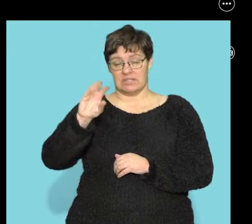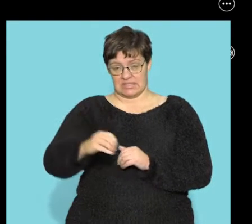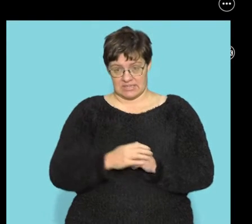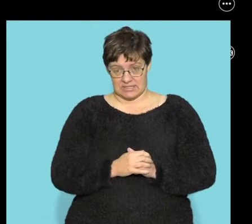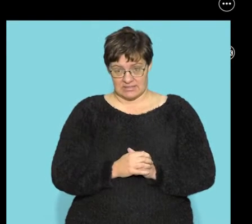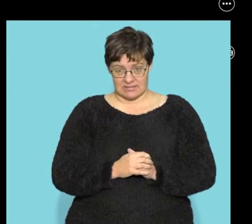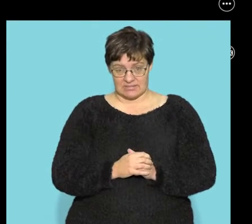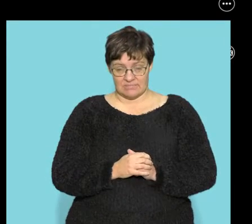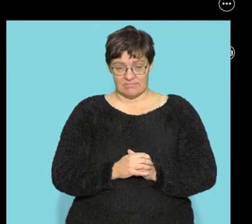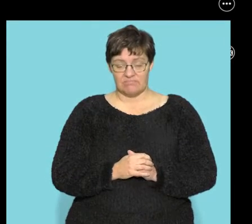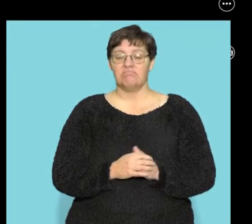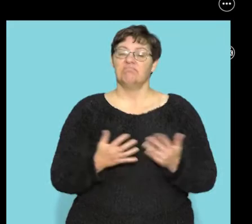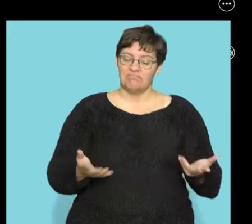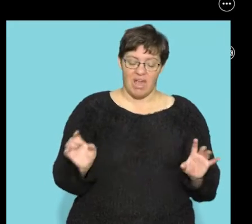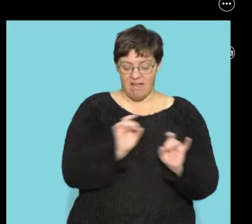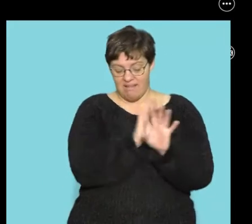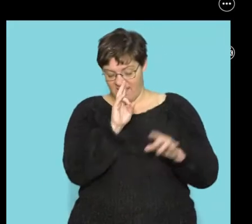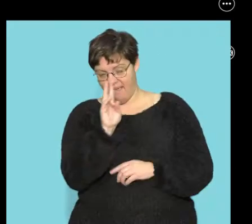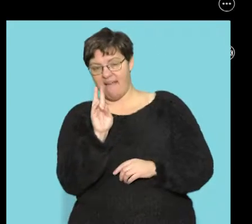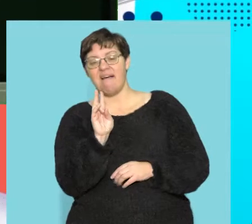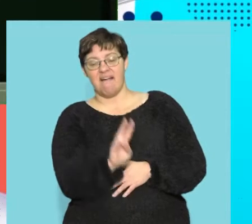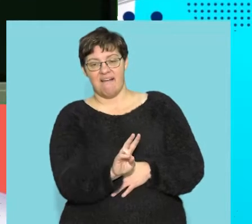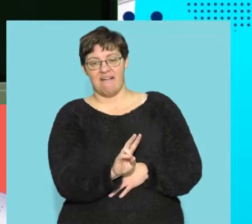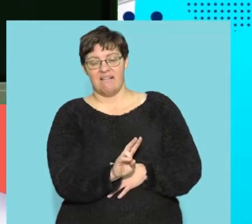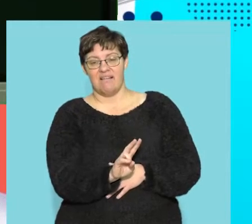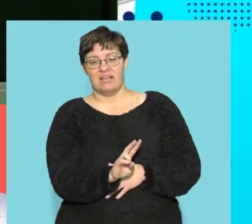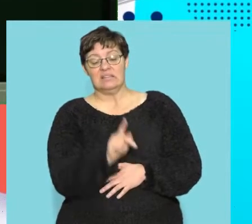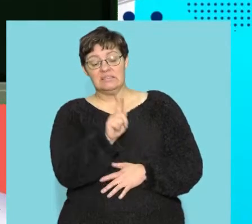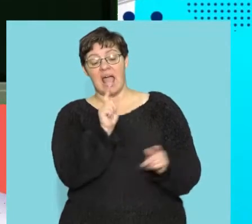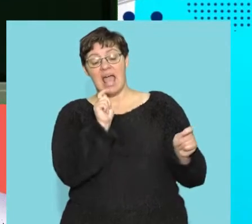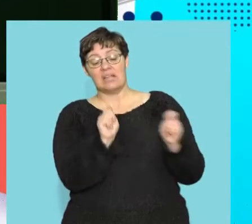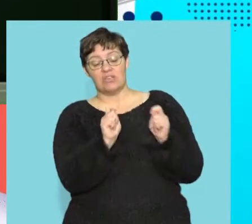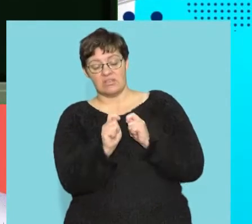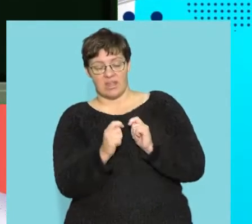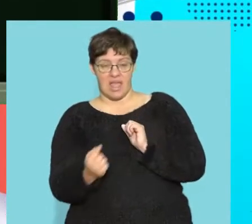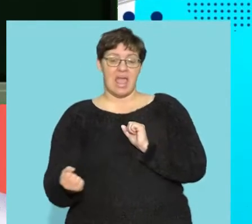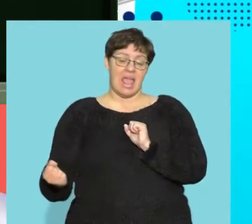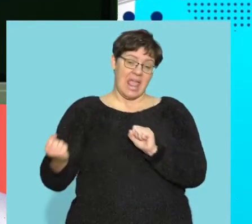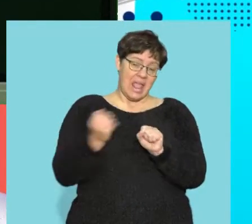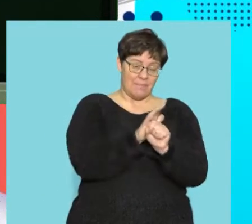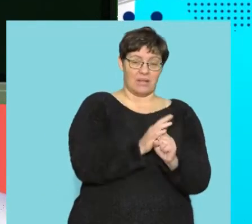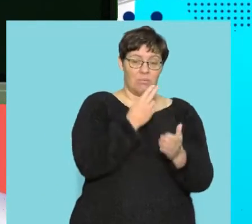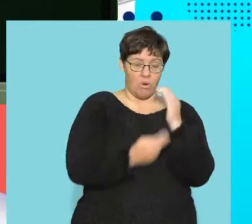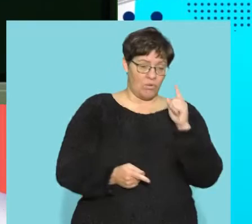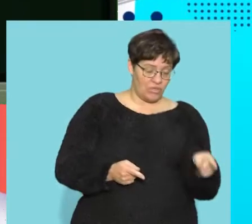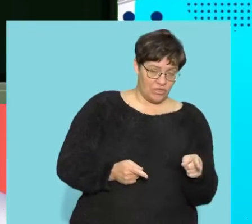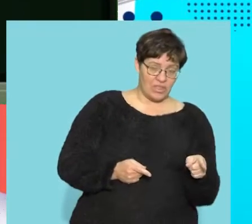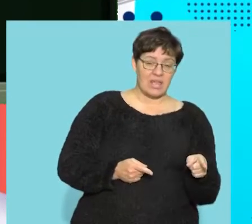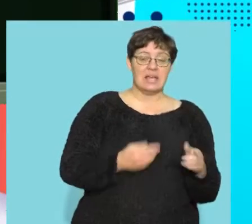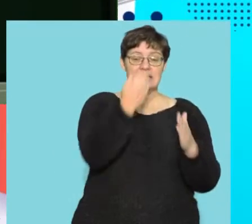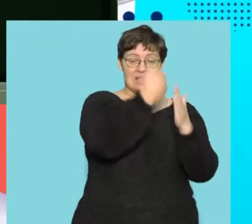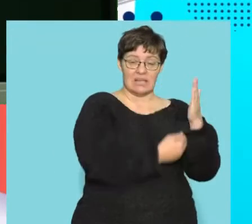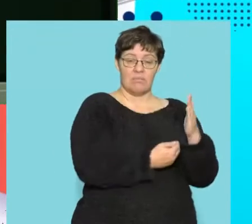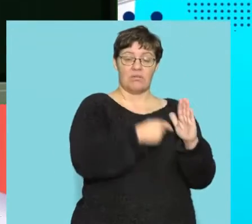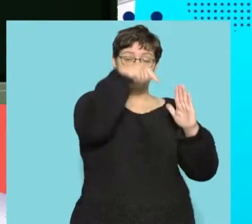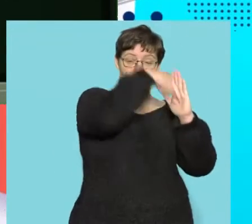334,520. So in this case here, you can clearly see how that adjustment impacts on both your statement of